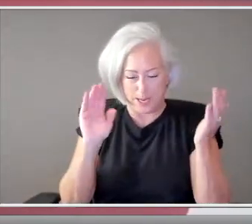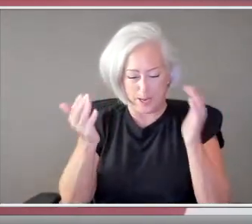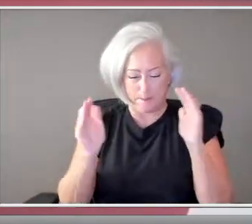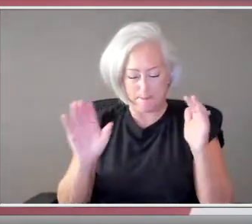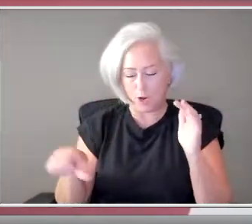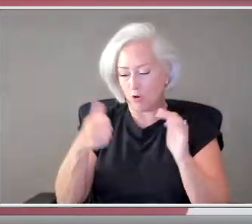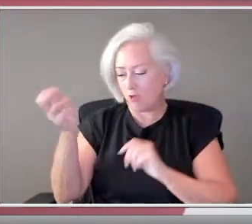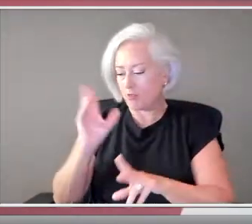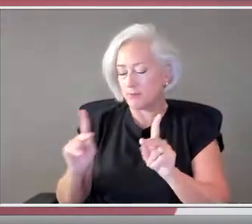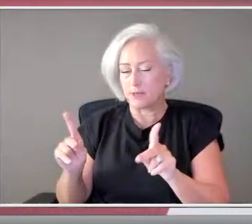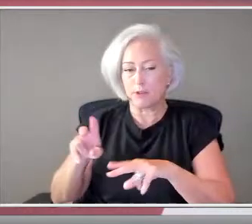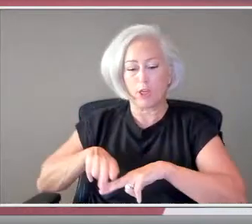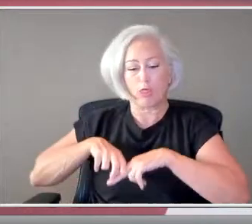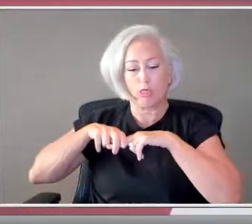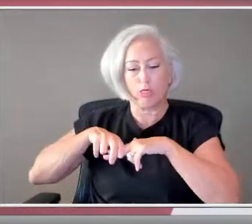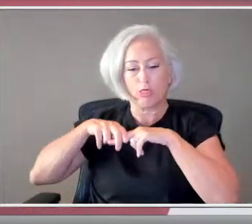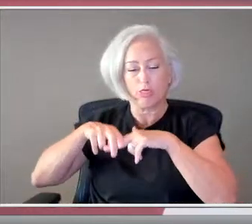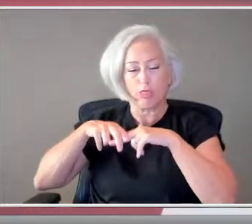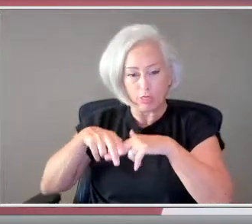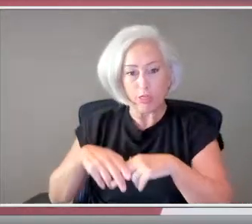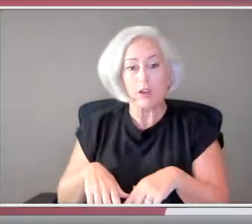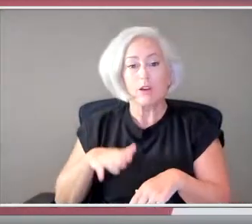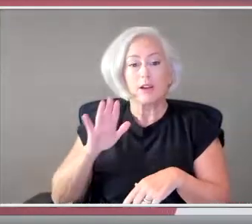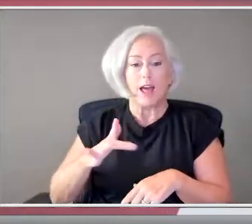better, and some of their strength is better. So there's